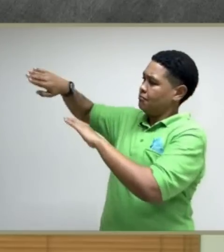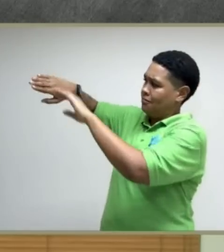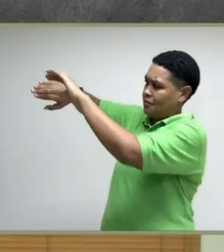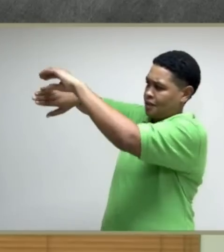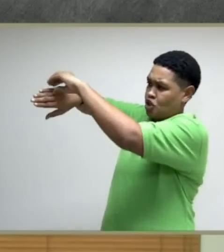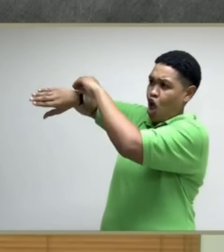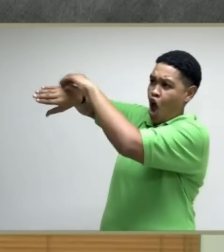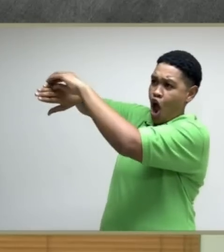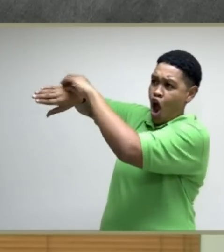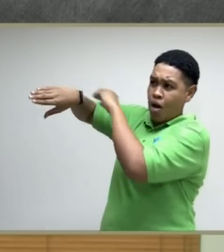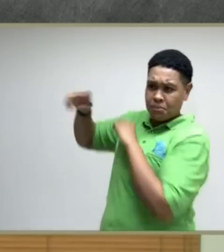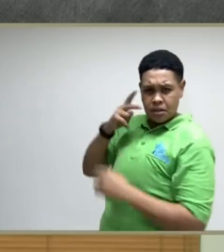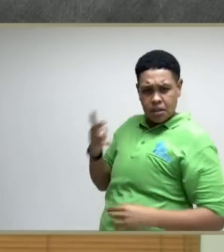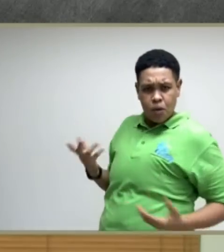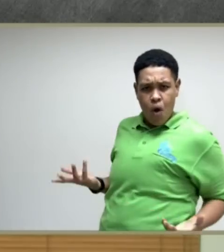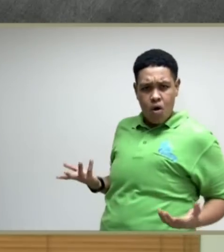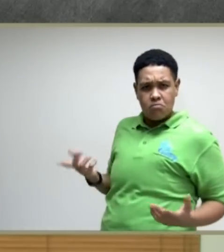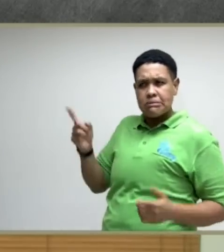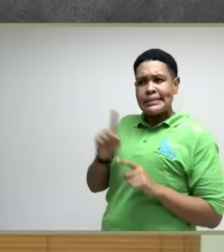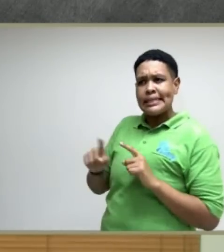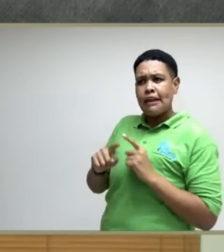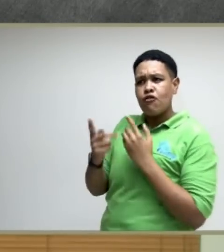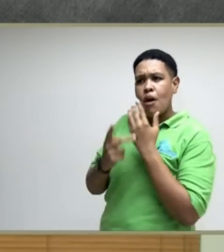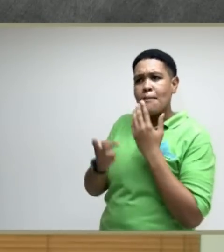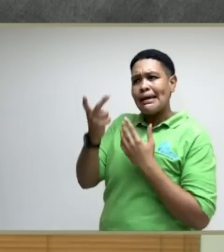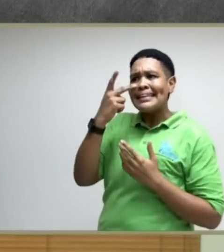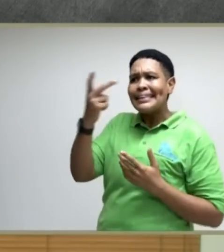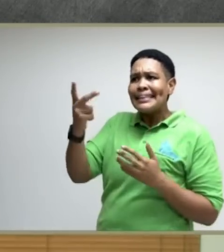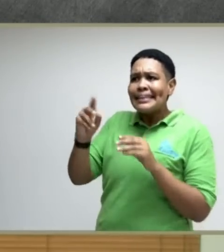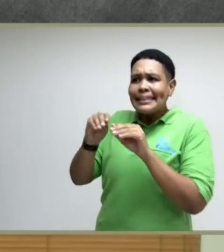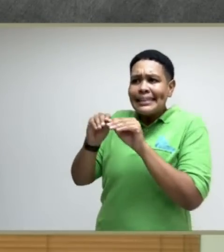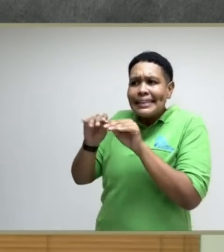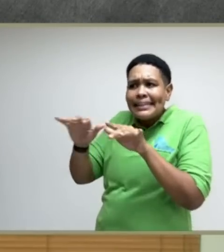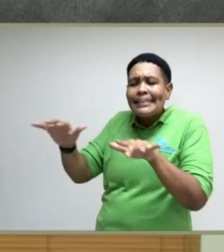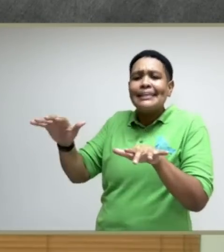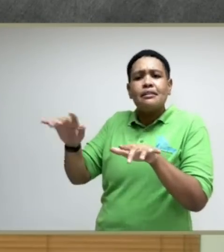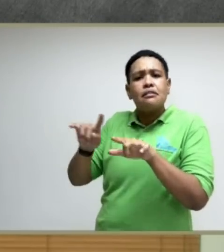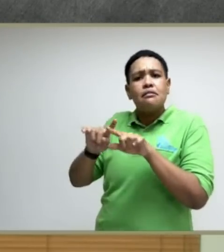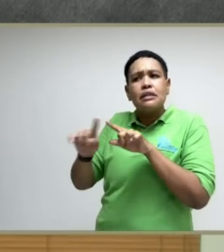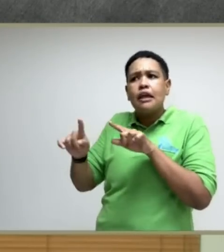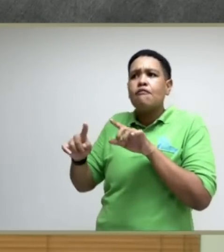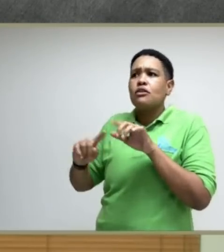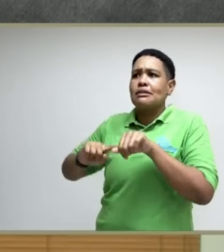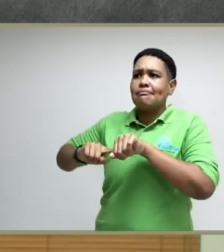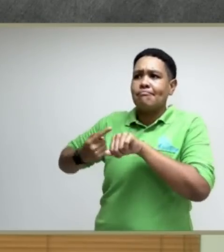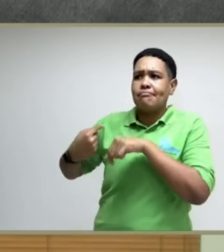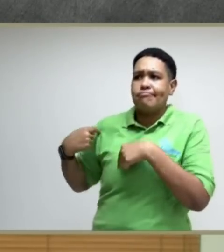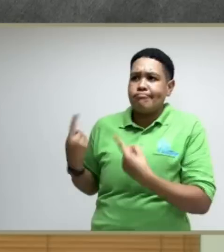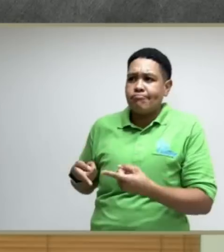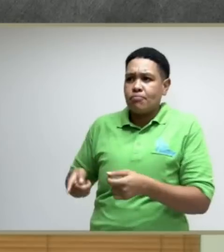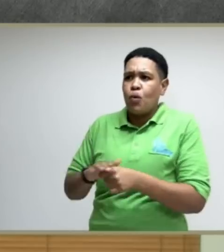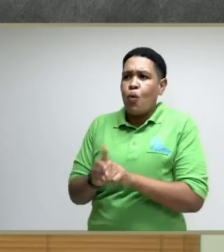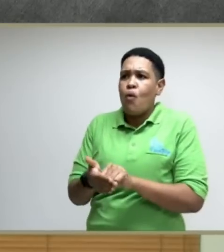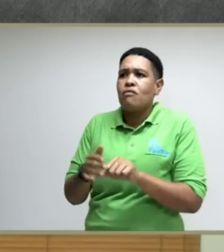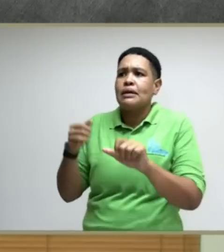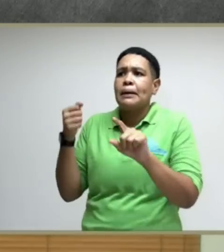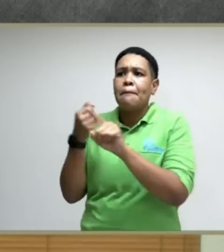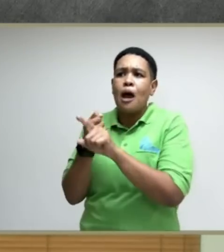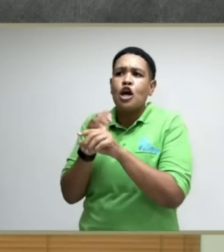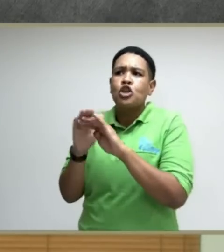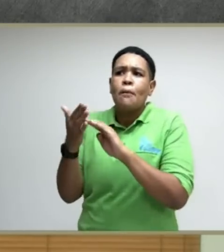that we've had in the different parishes since the beginning of this pandemic started to affect